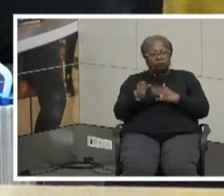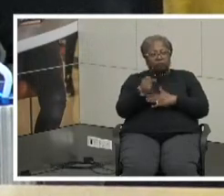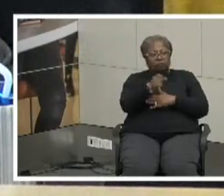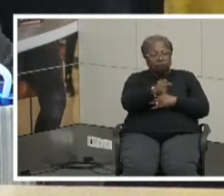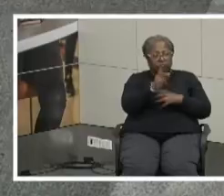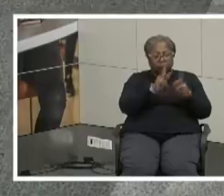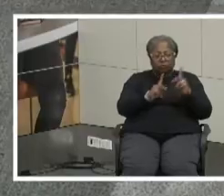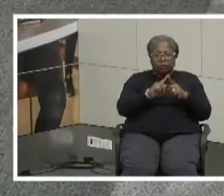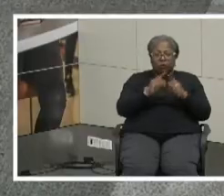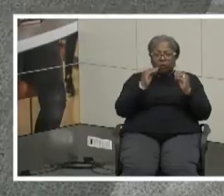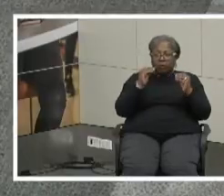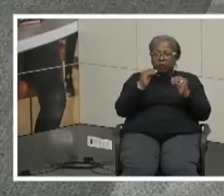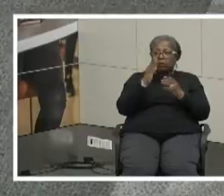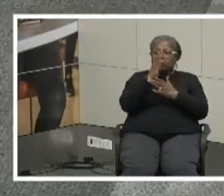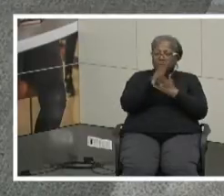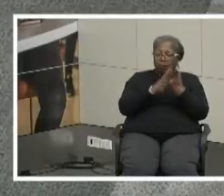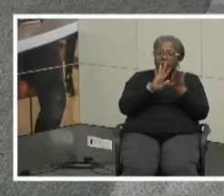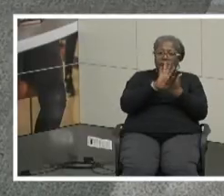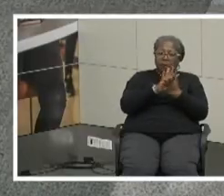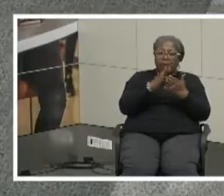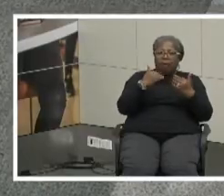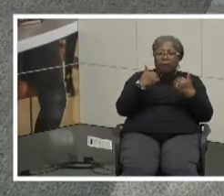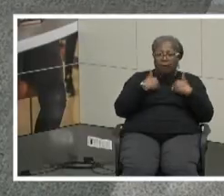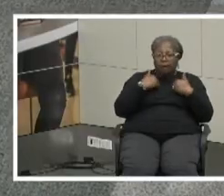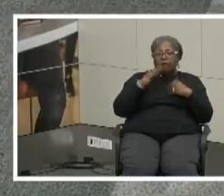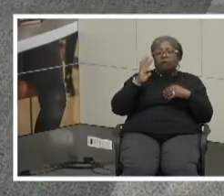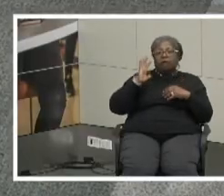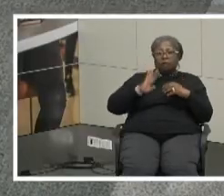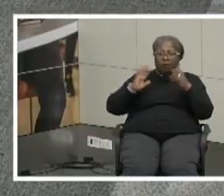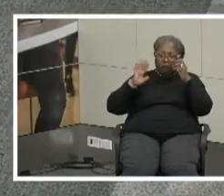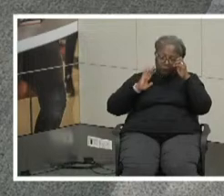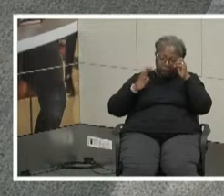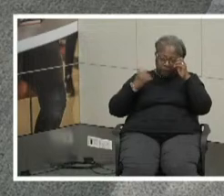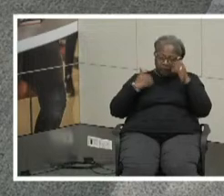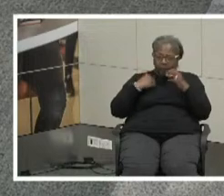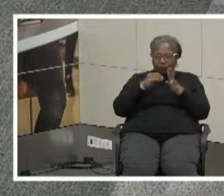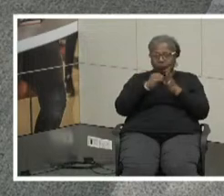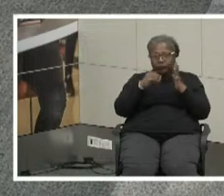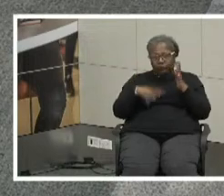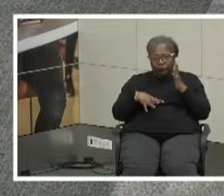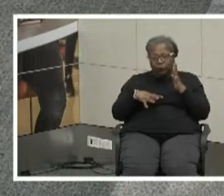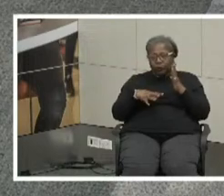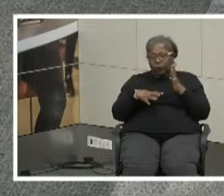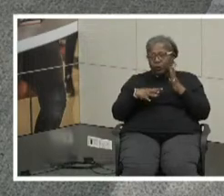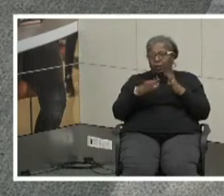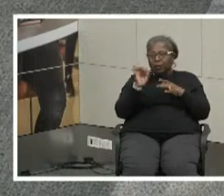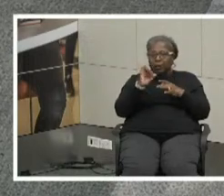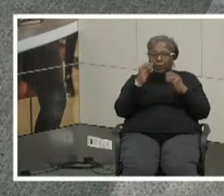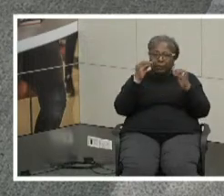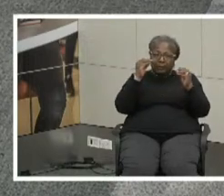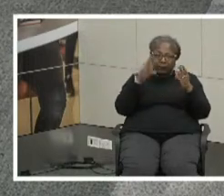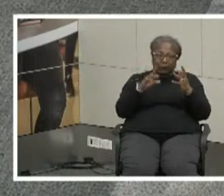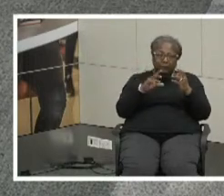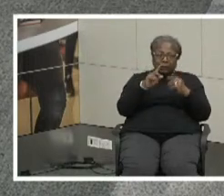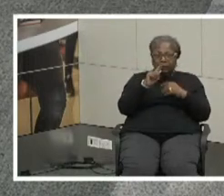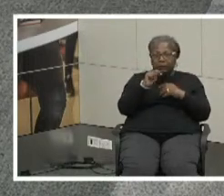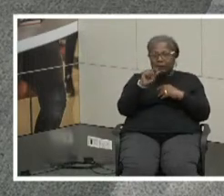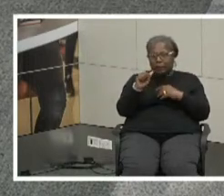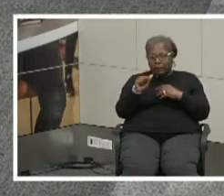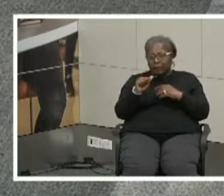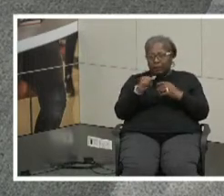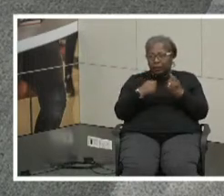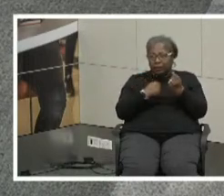hi uh certain campuses have in the past had uh student uh like almost like teaching assistants come in and